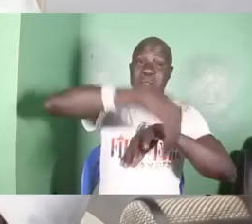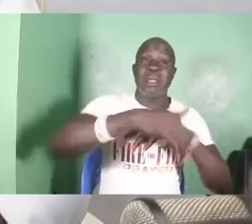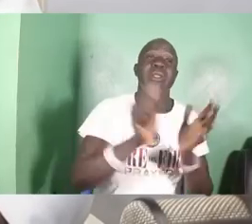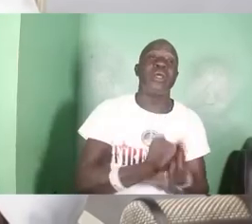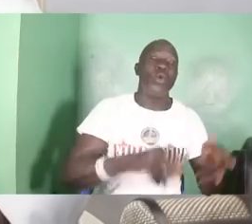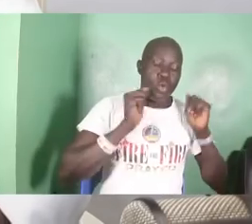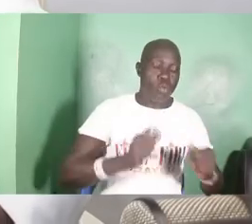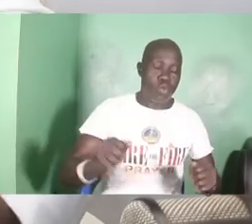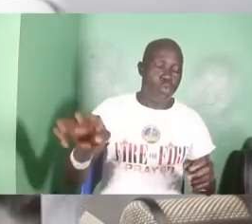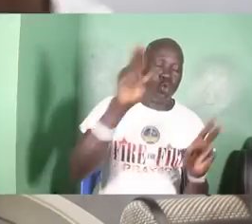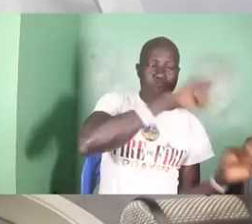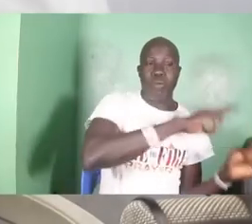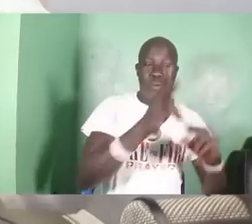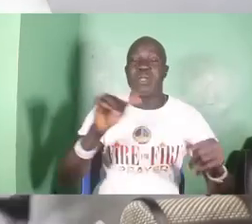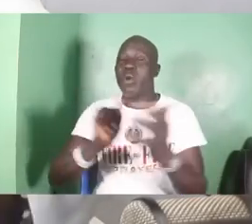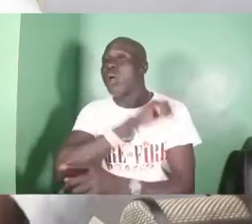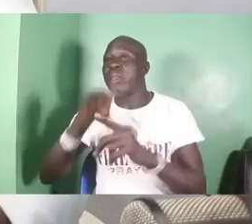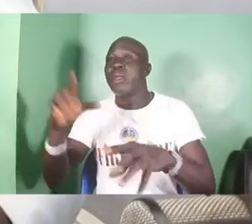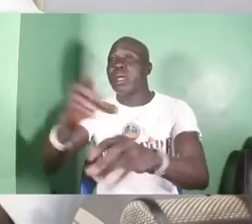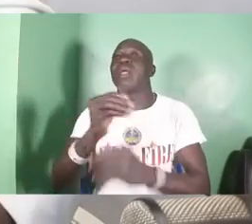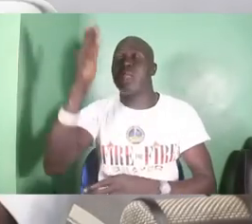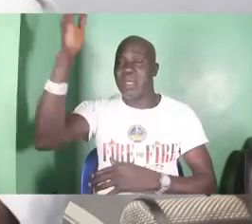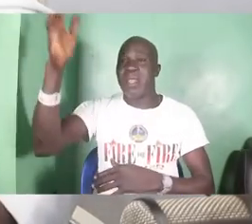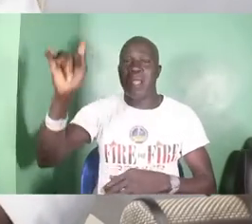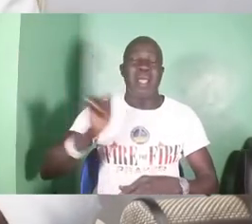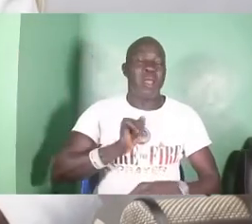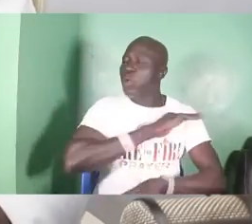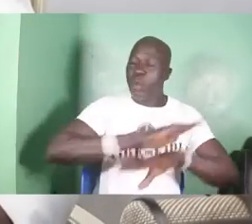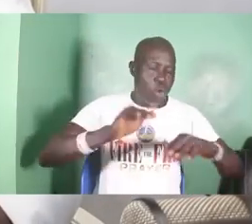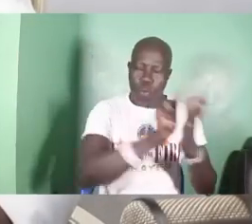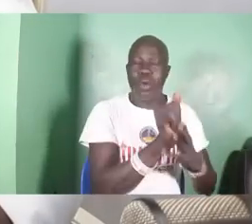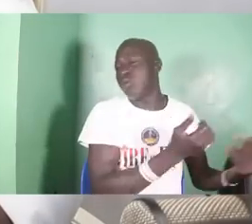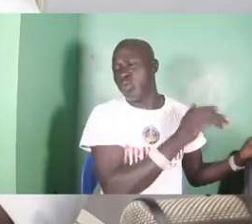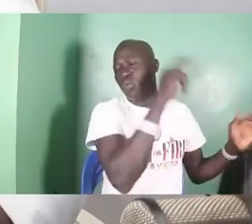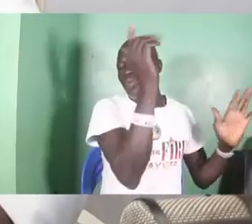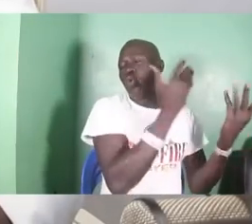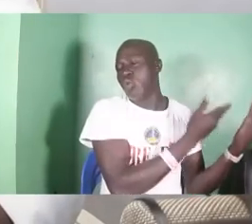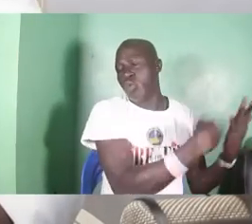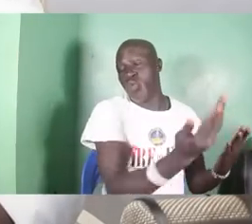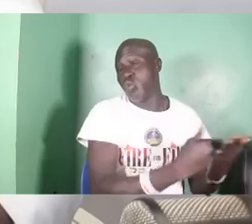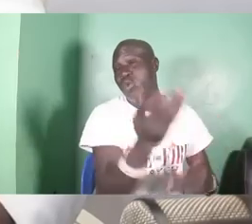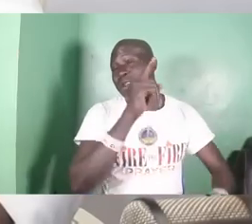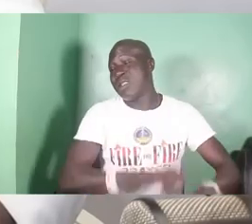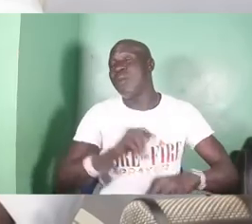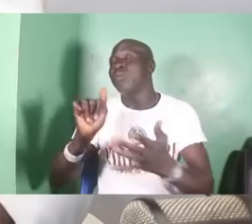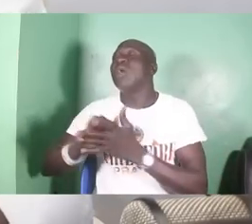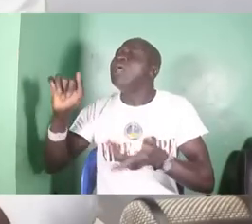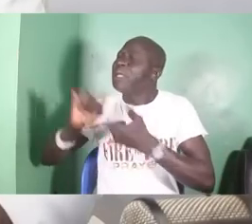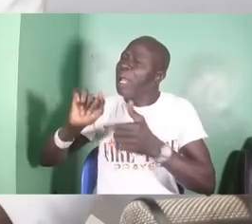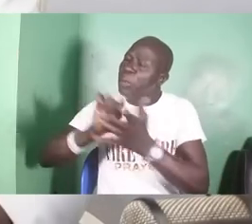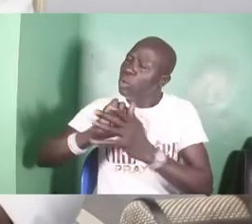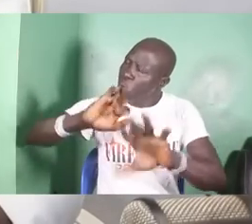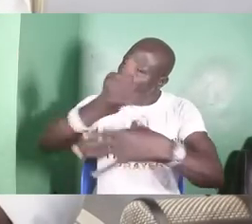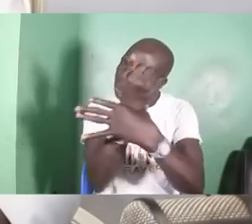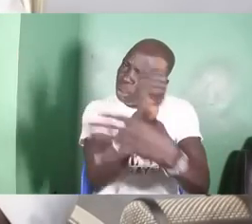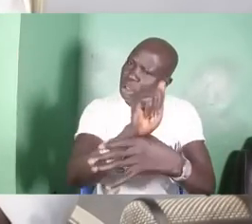mysterious night. Ah, ni baba ti ndebe. Once together. Ah, ni je ko pe. We won't waste time. Ti a ma fun gbogbo eniyan